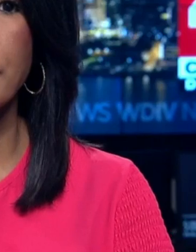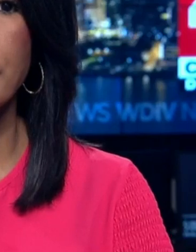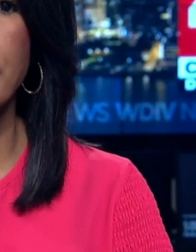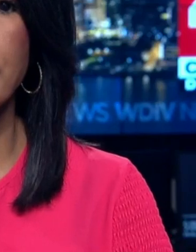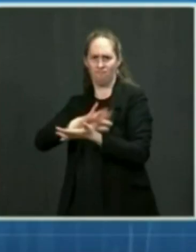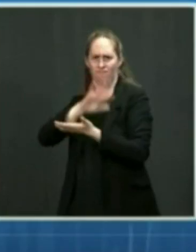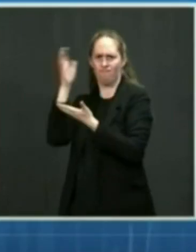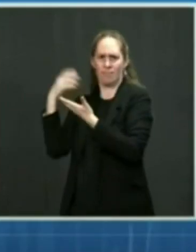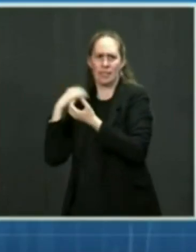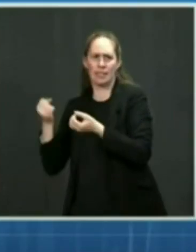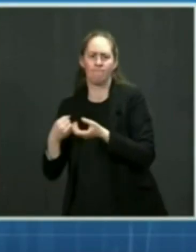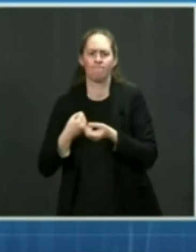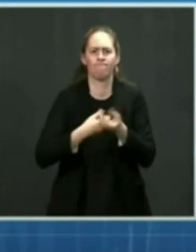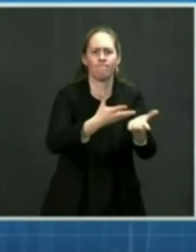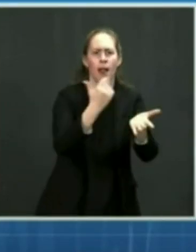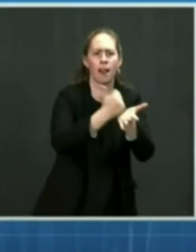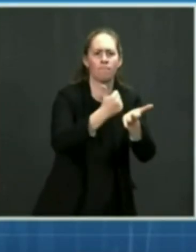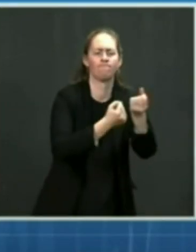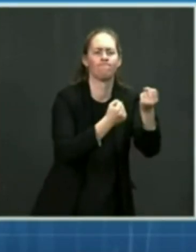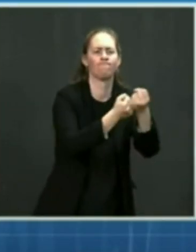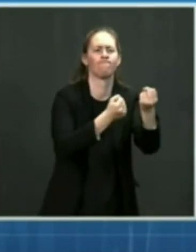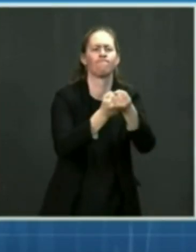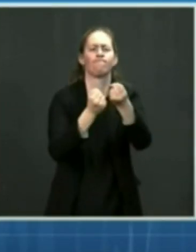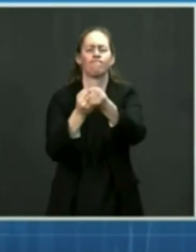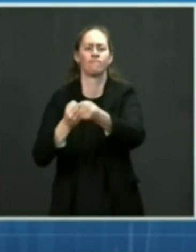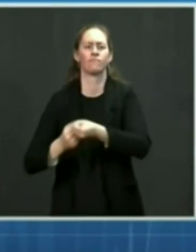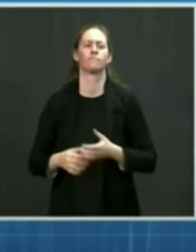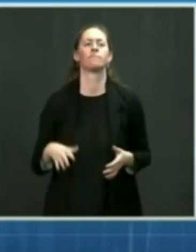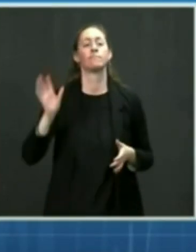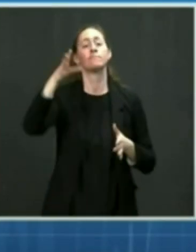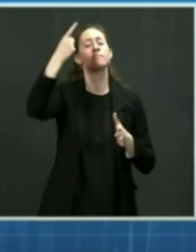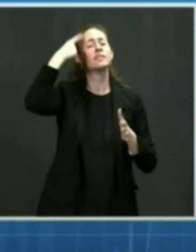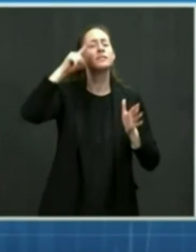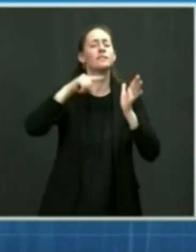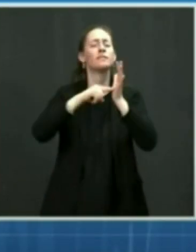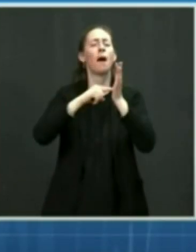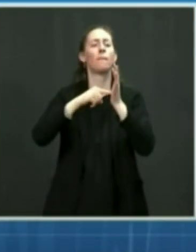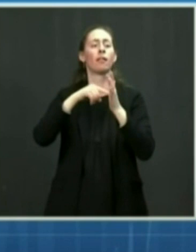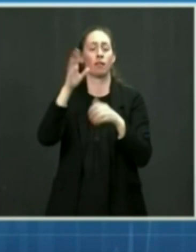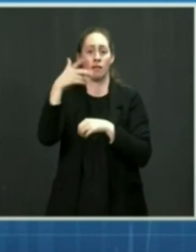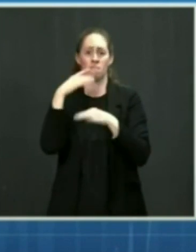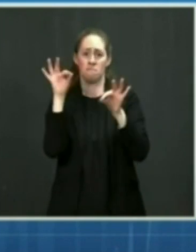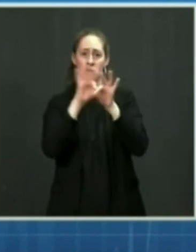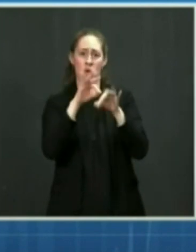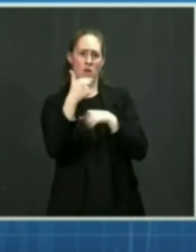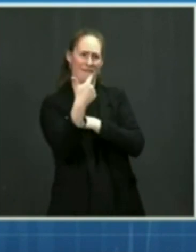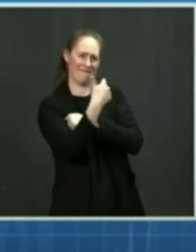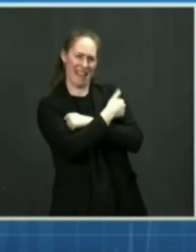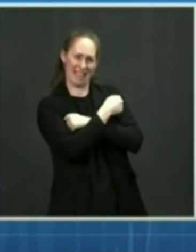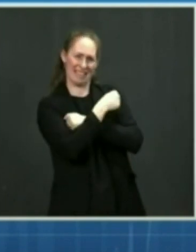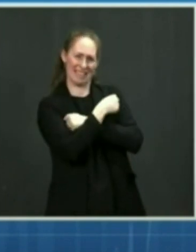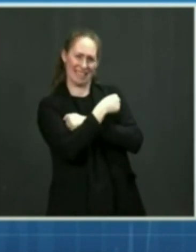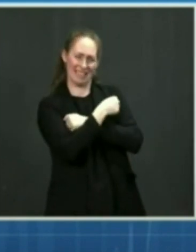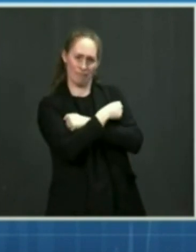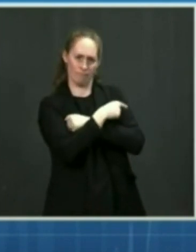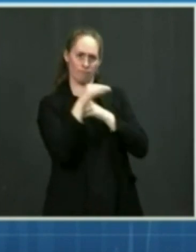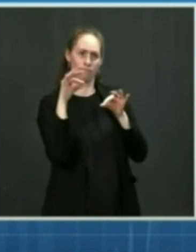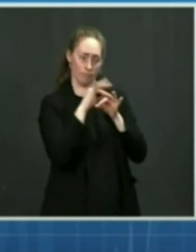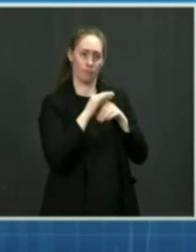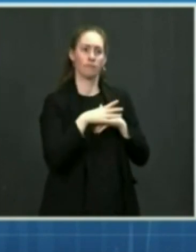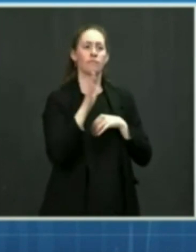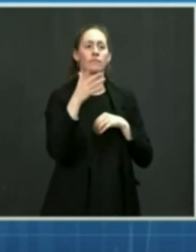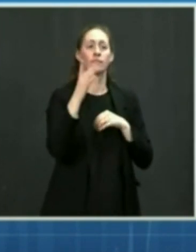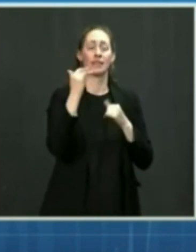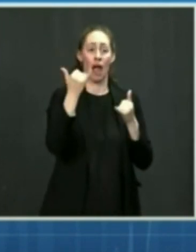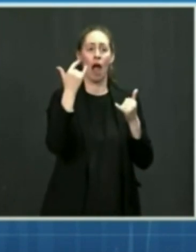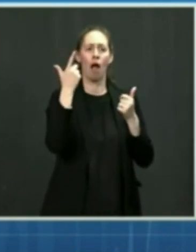this surge. We know that if vaccines go in arms today, we will not see an effect of those vaccines, depending on the vaccine, for